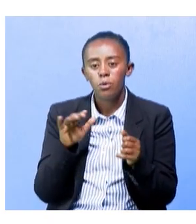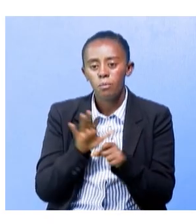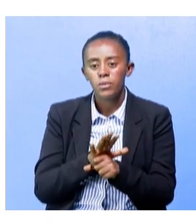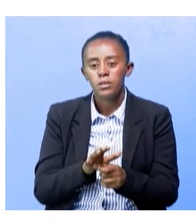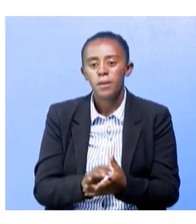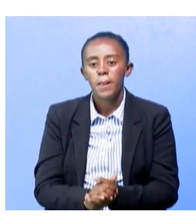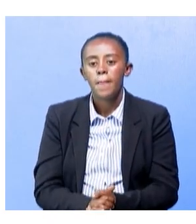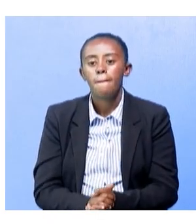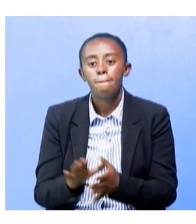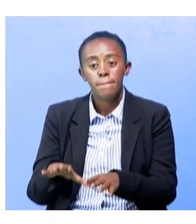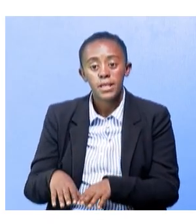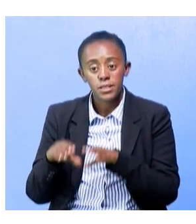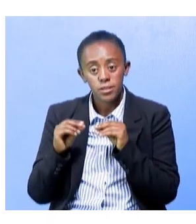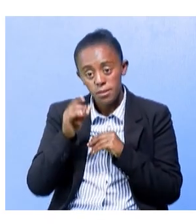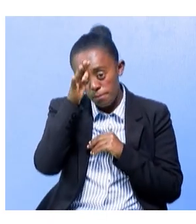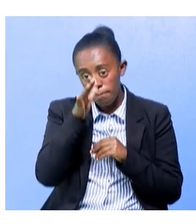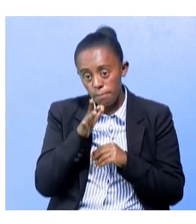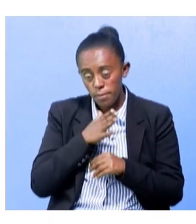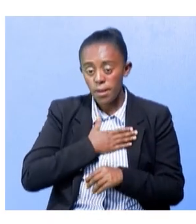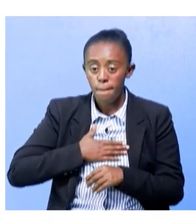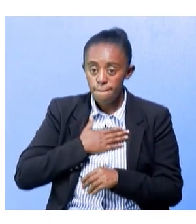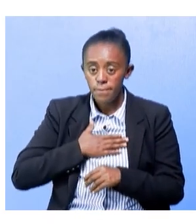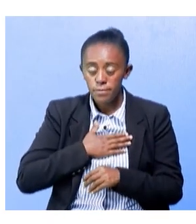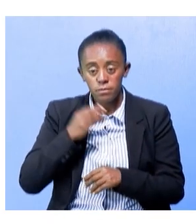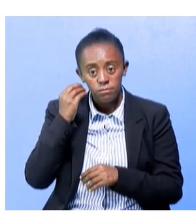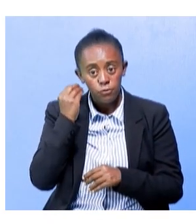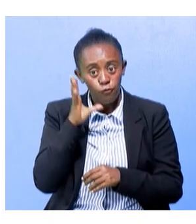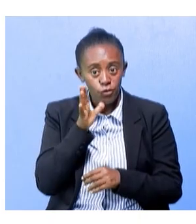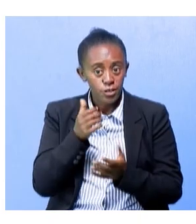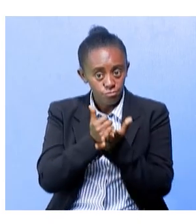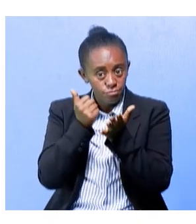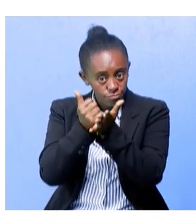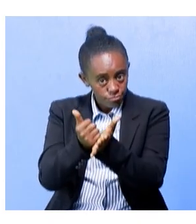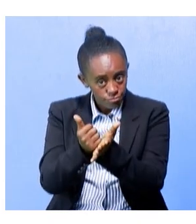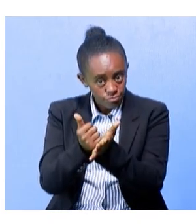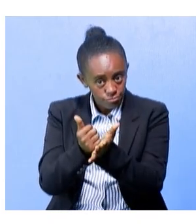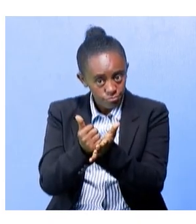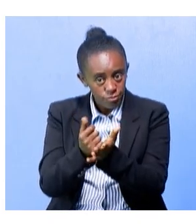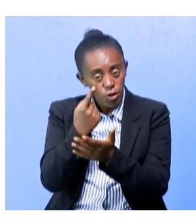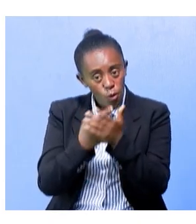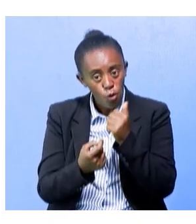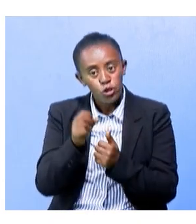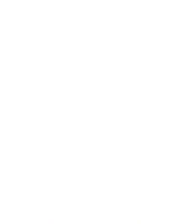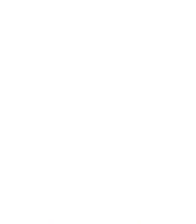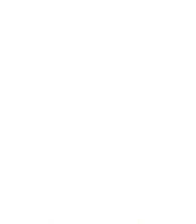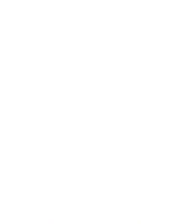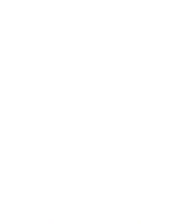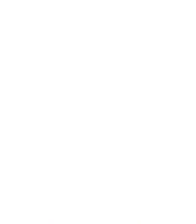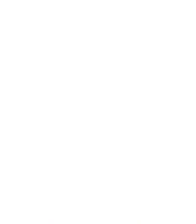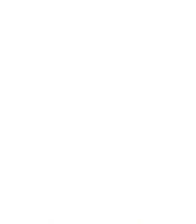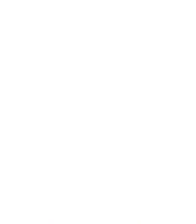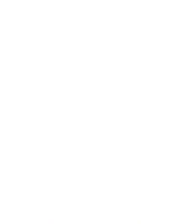paragraph. Students, parents, please don't forget to help them. They have only 2 minutes.